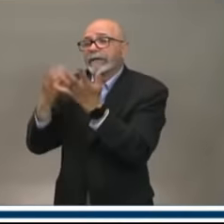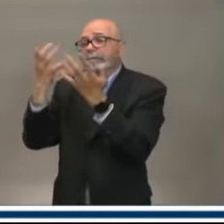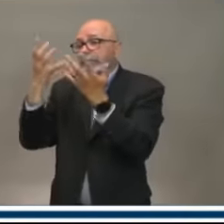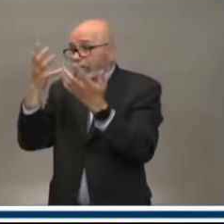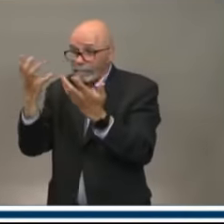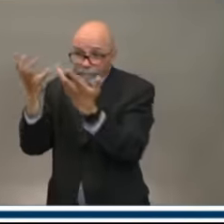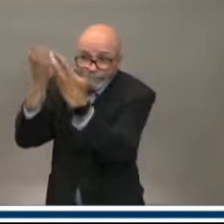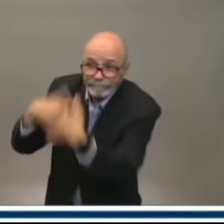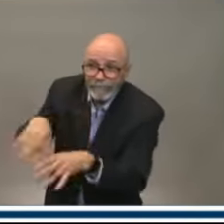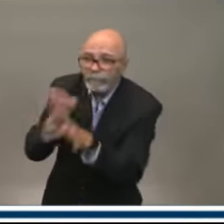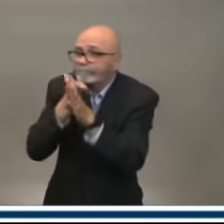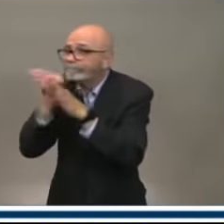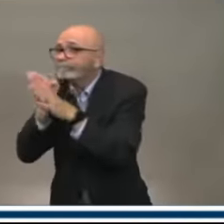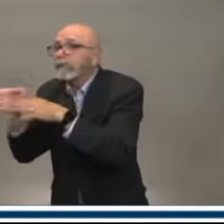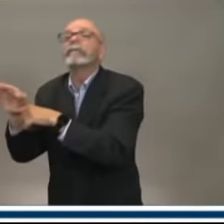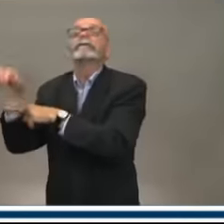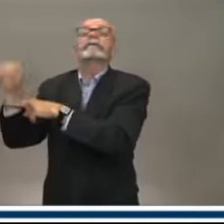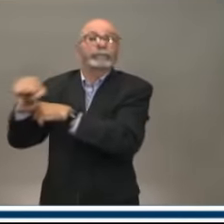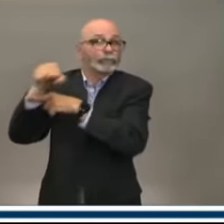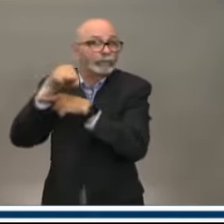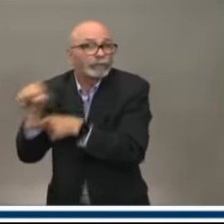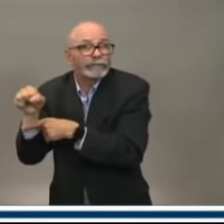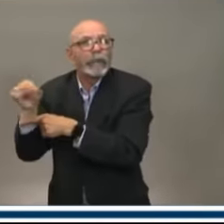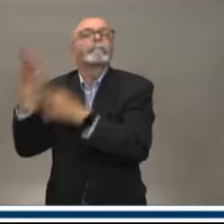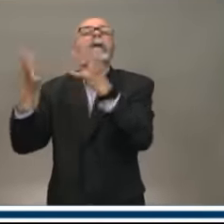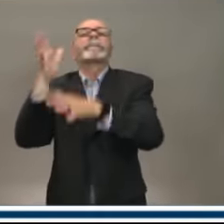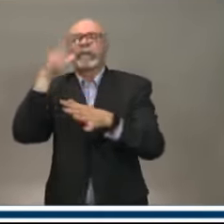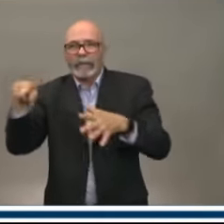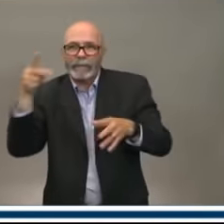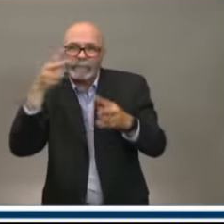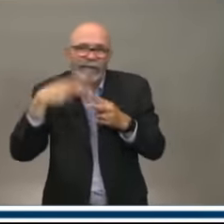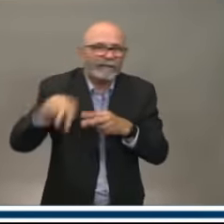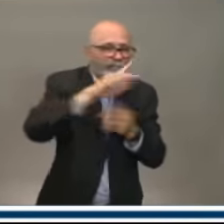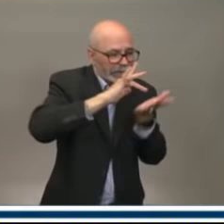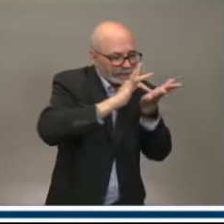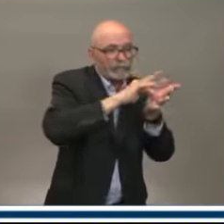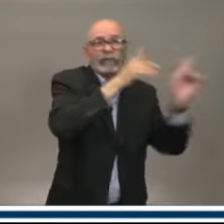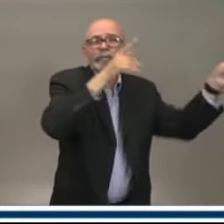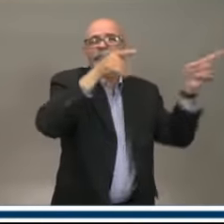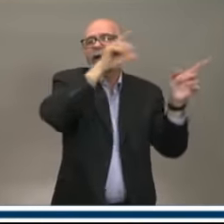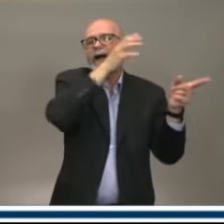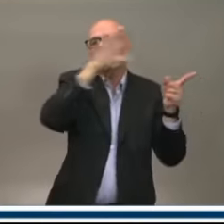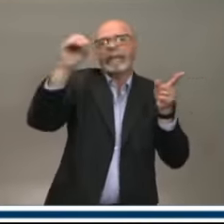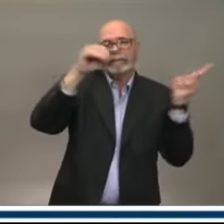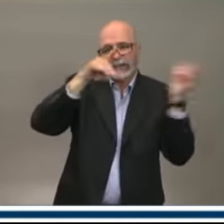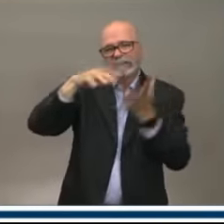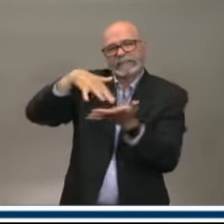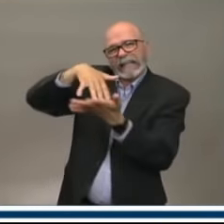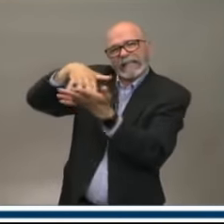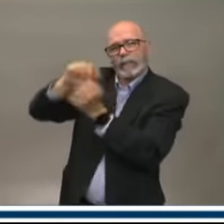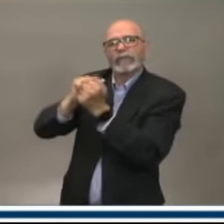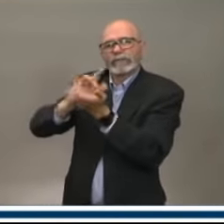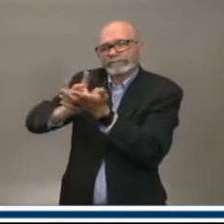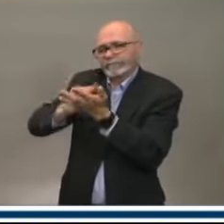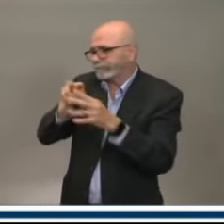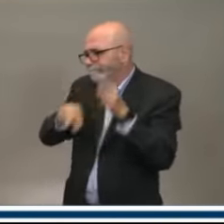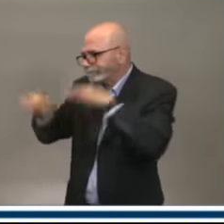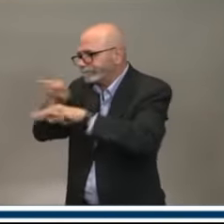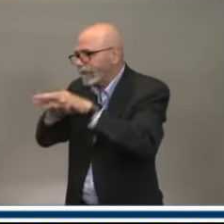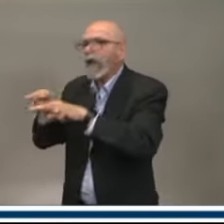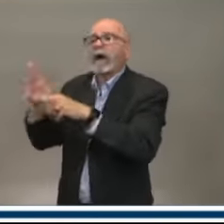at our epidemiology that allows us working together to find the right balance as we work our way and things